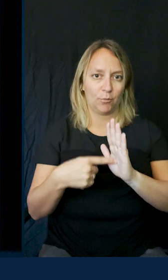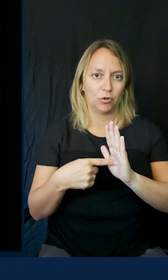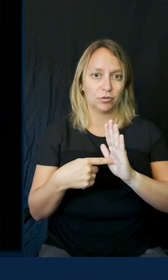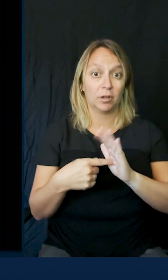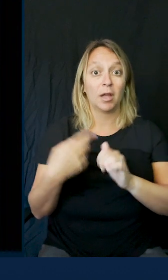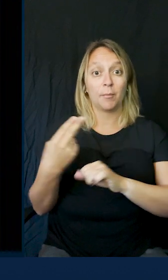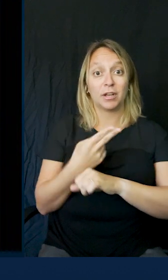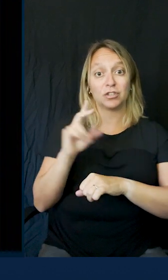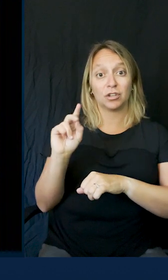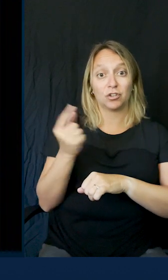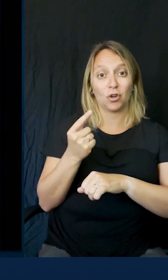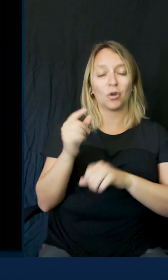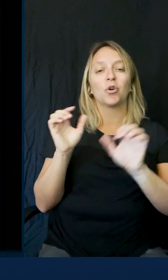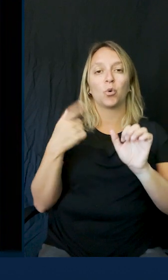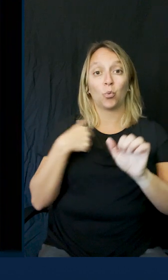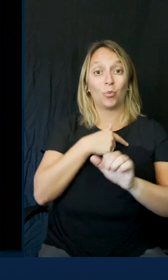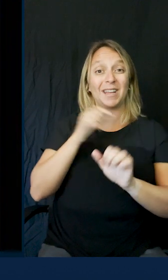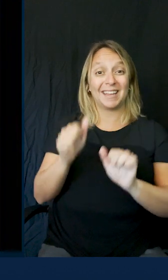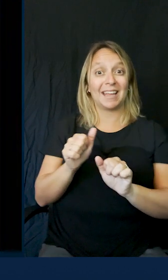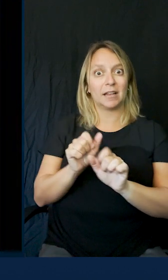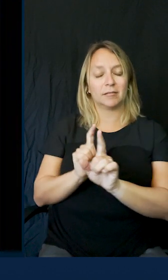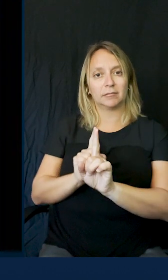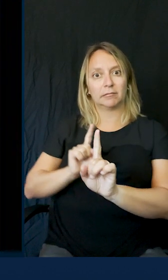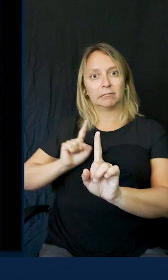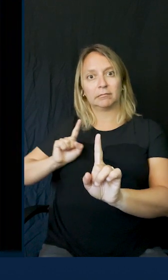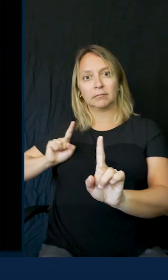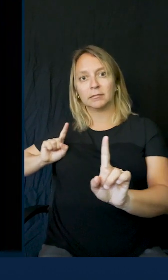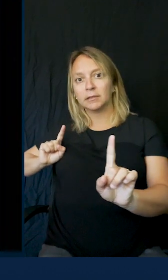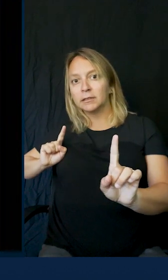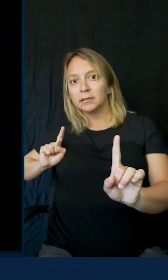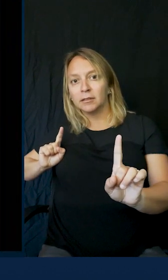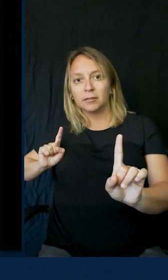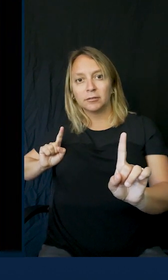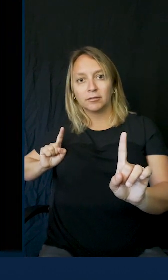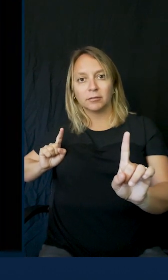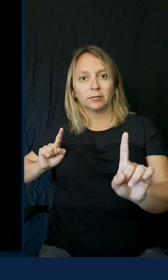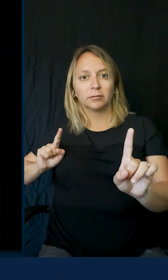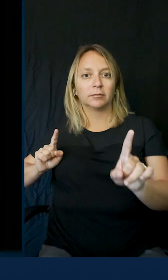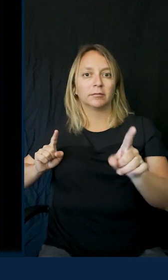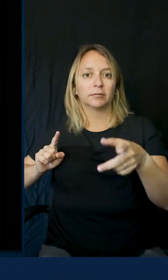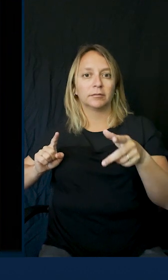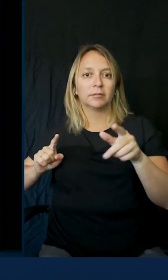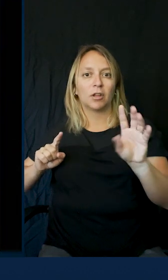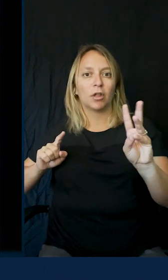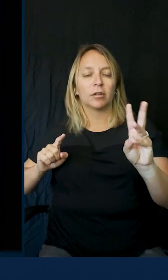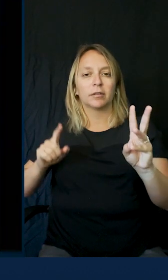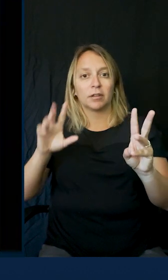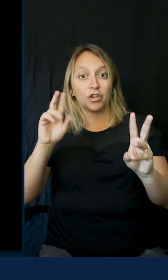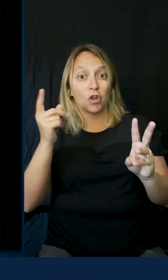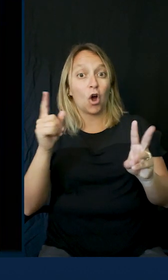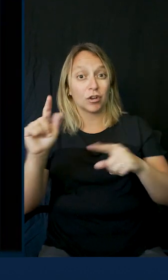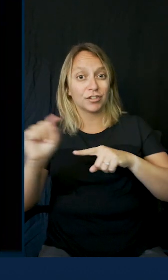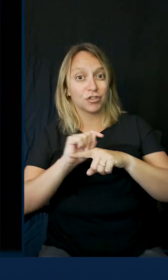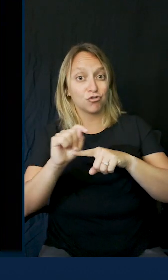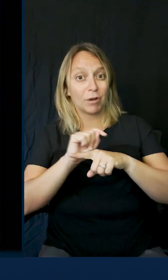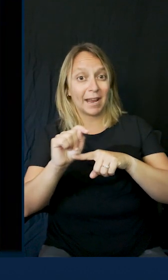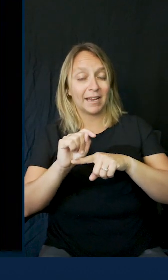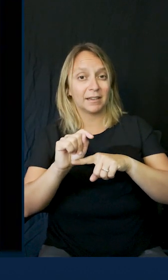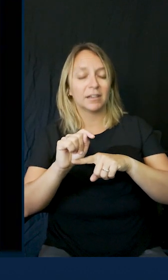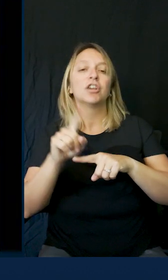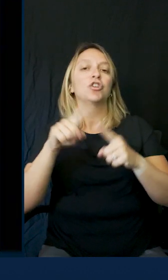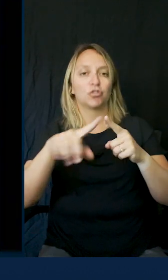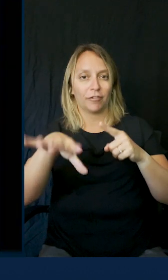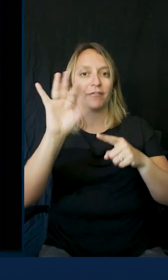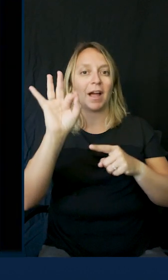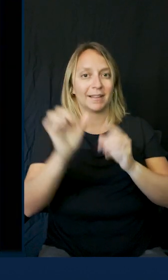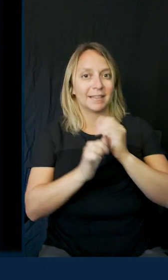a dog, we can stay really far away from the back end of the animal after our dogs are trained on the scat